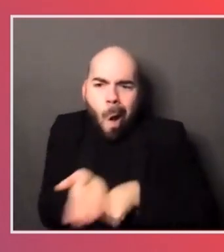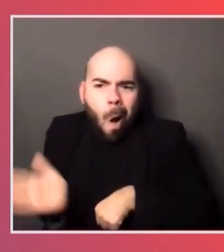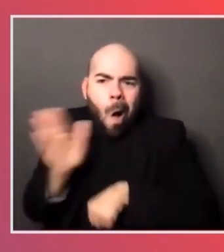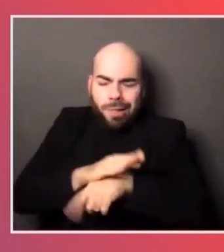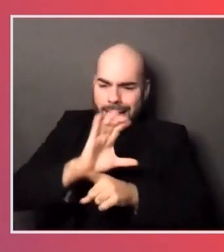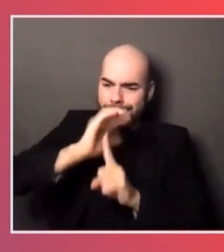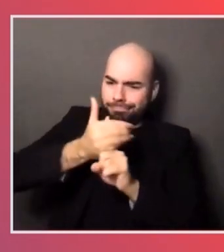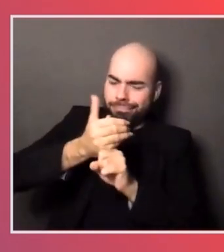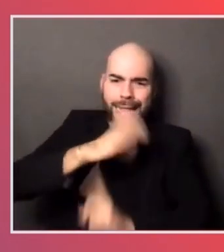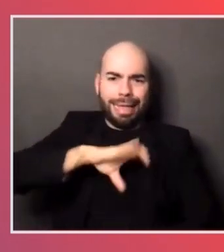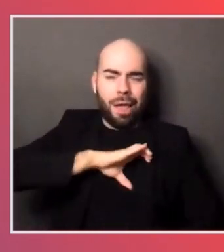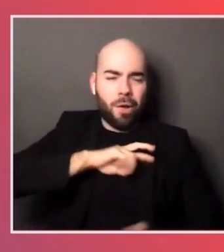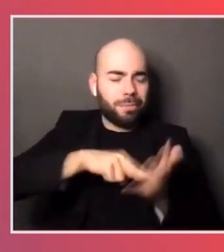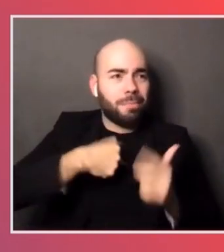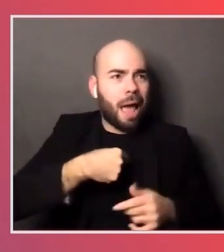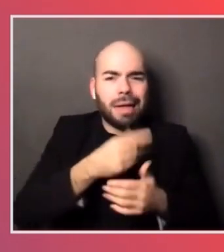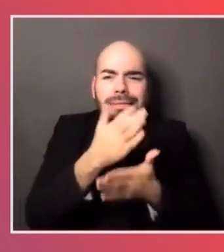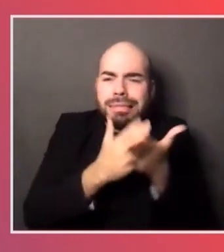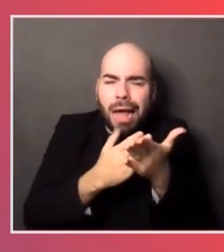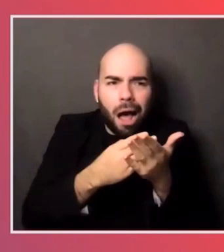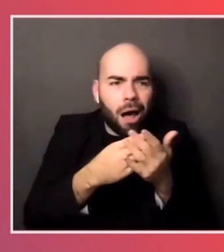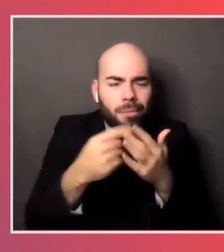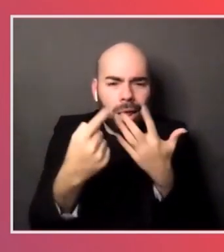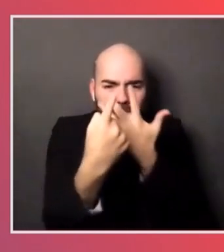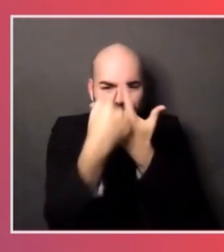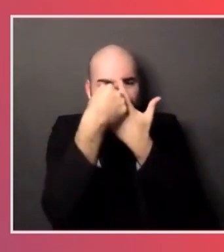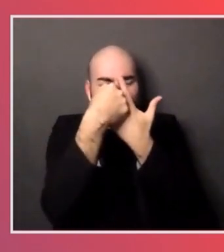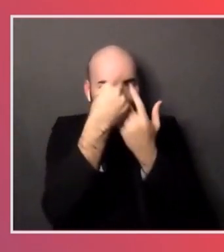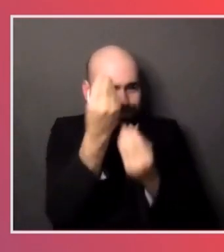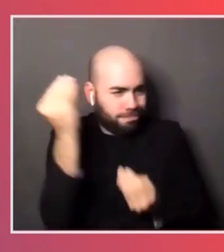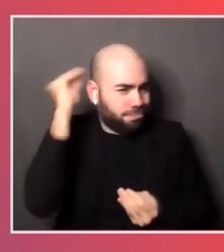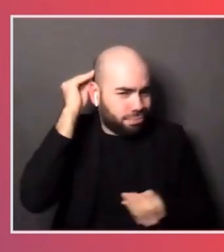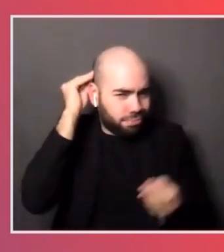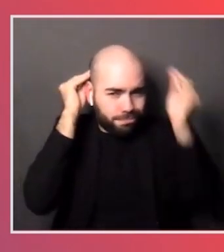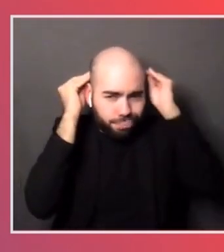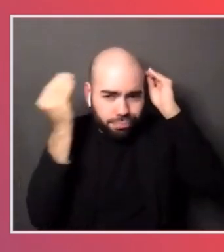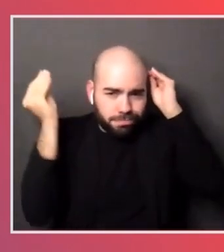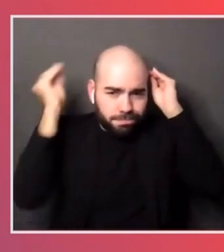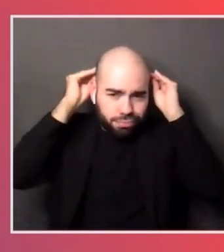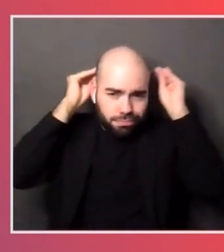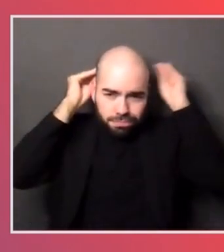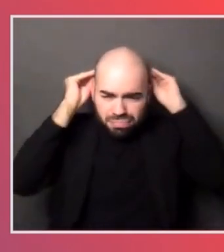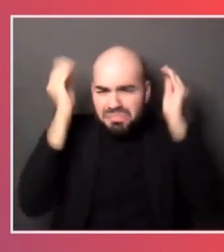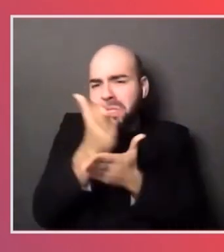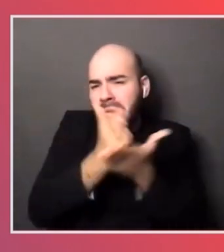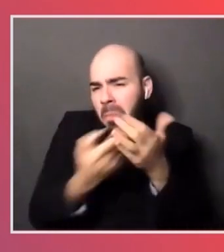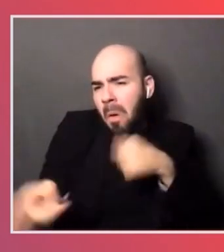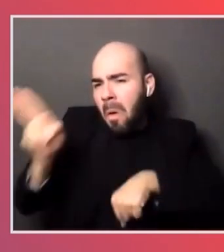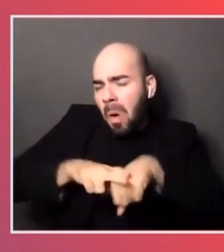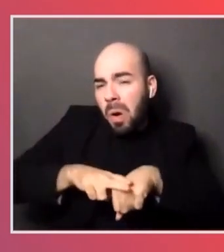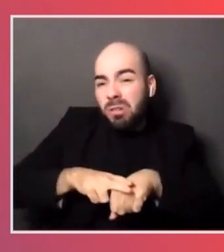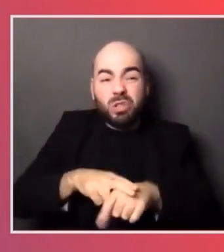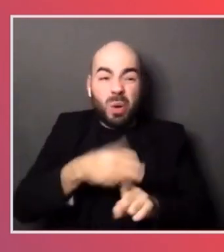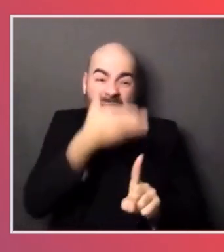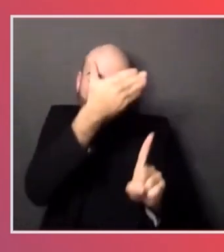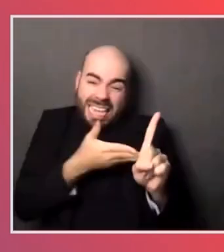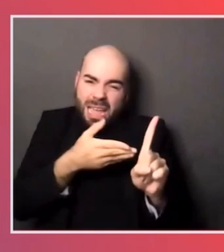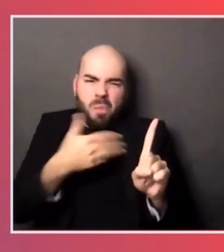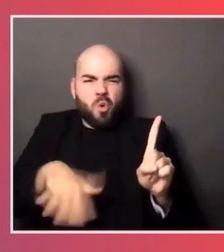kind of measure yourself against, you know. And like I said, he sets the bar pretty high, so you end up feeling bad about yourself most of the time.